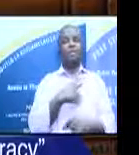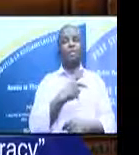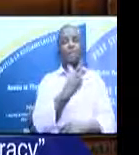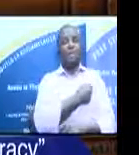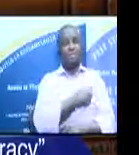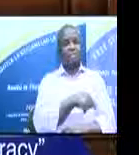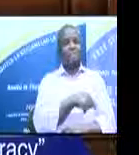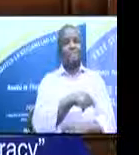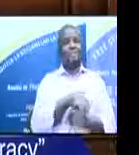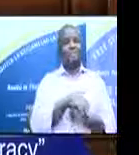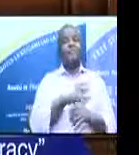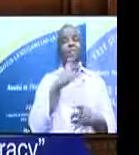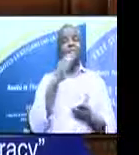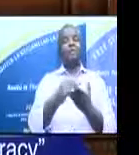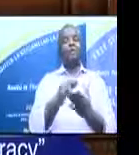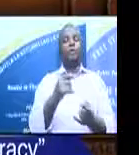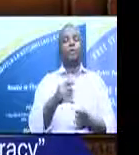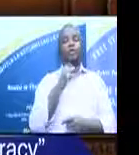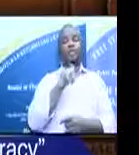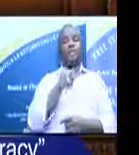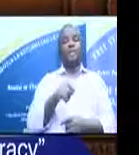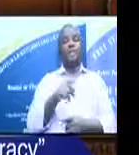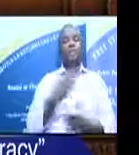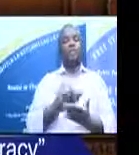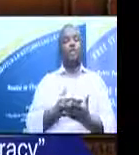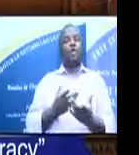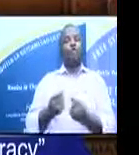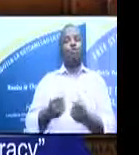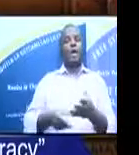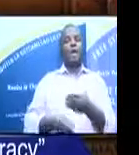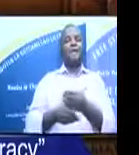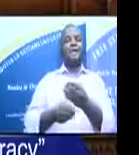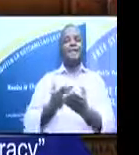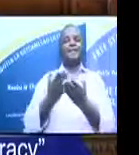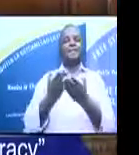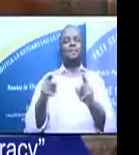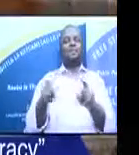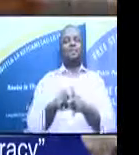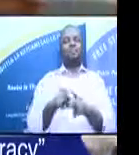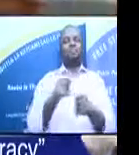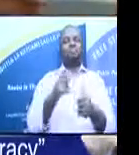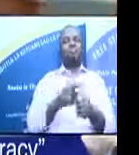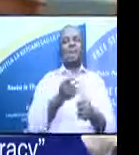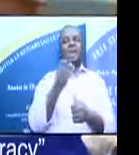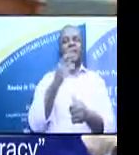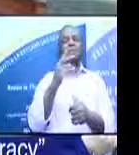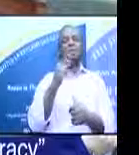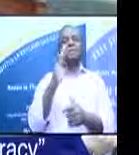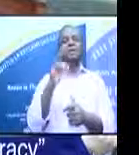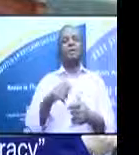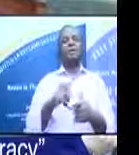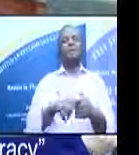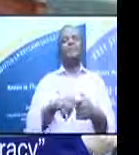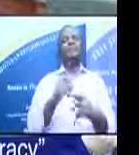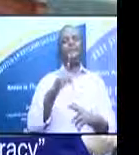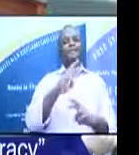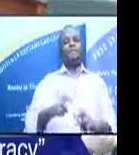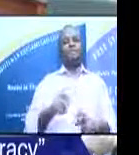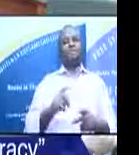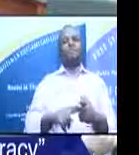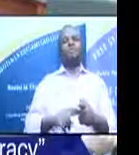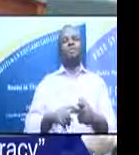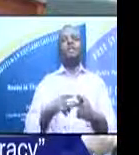that they be used to provide additional services such as blood pressure checks, screenings, and